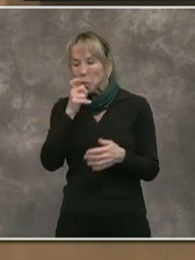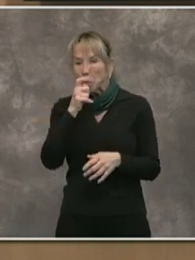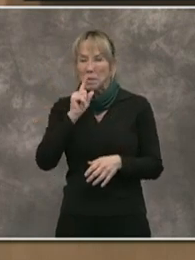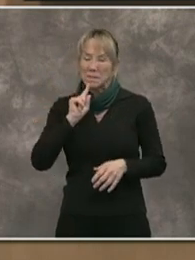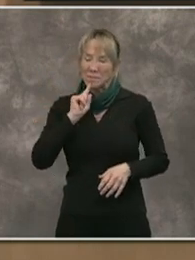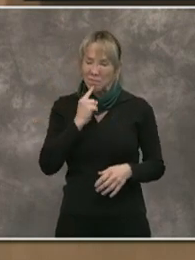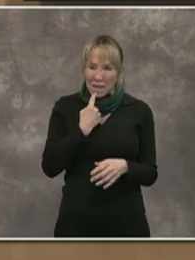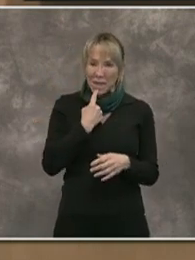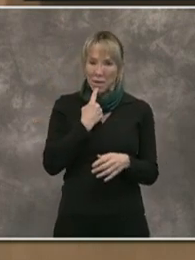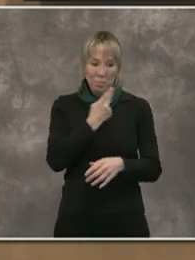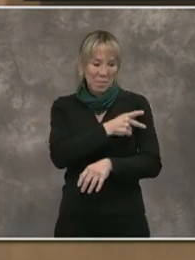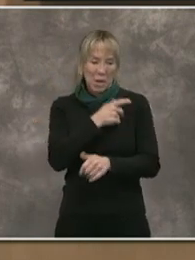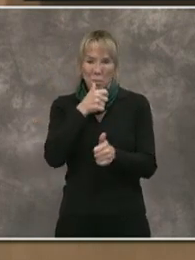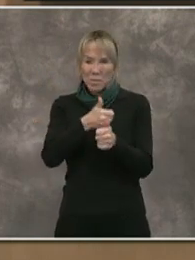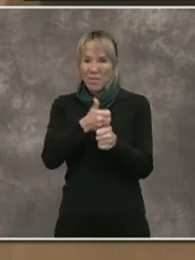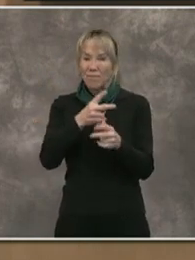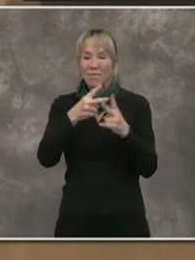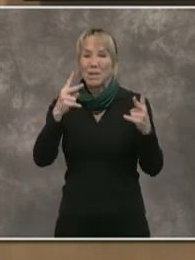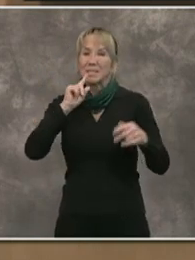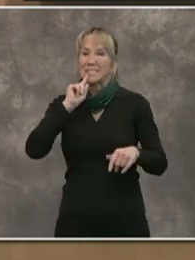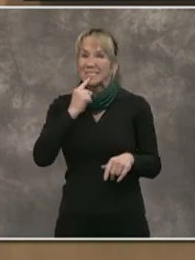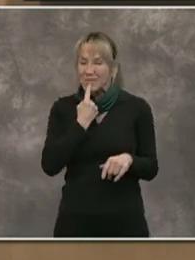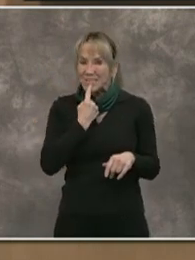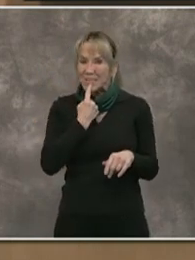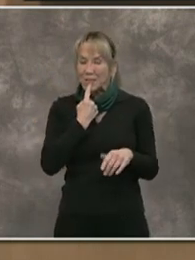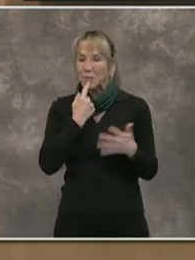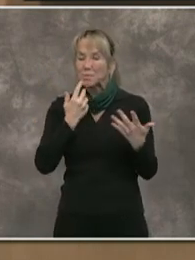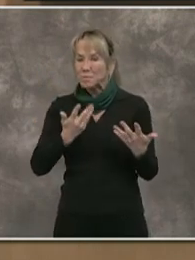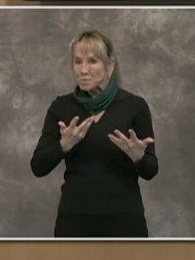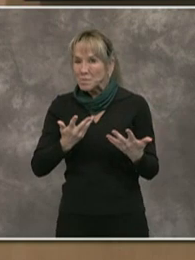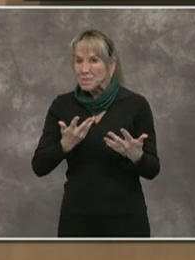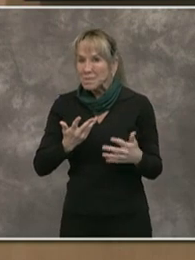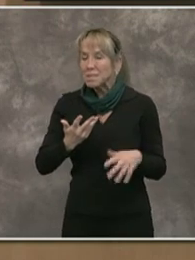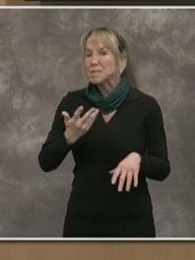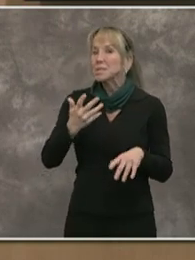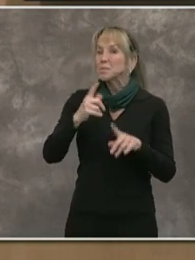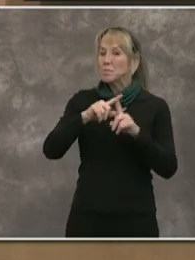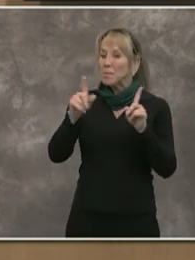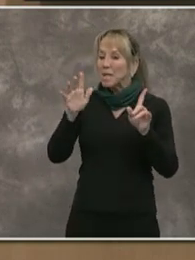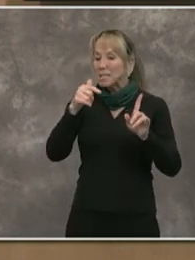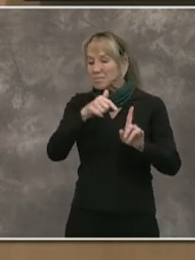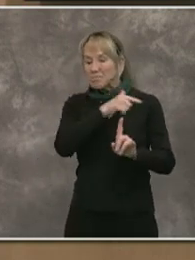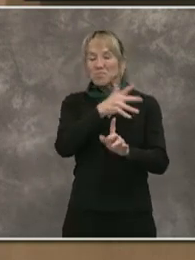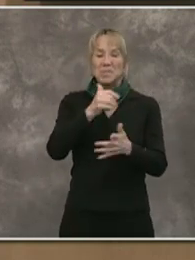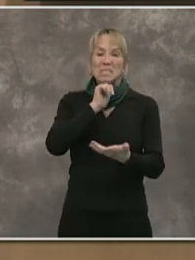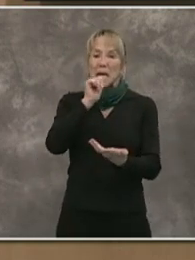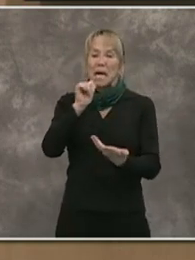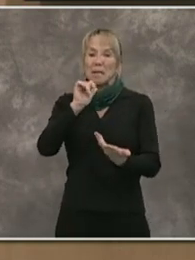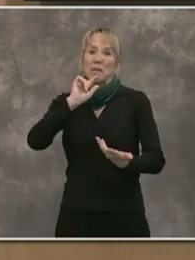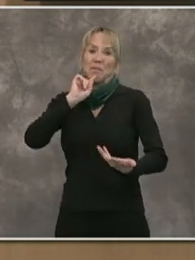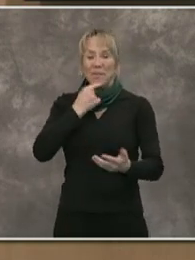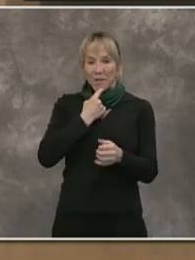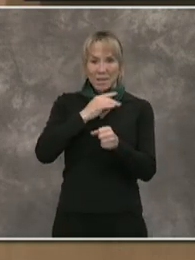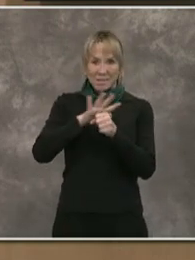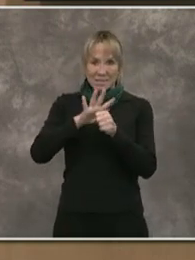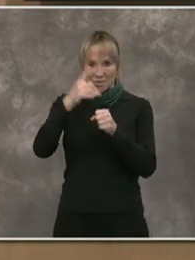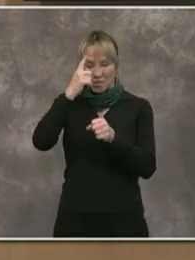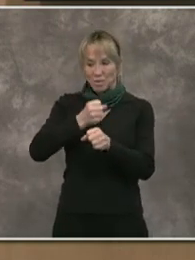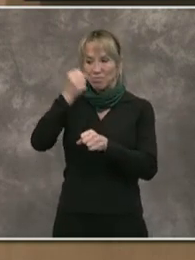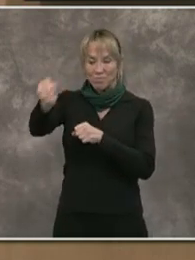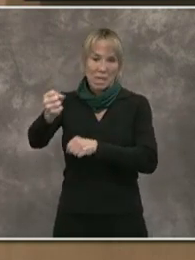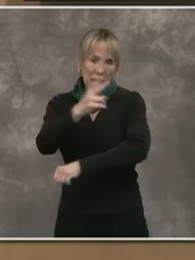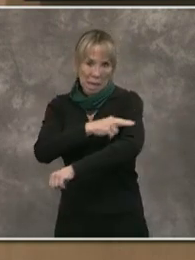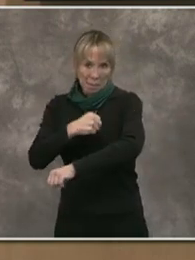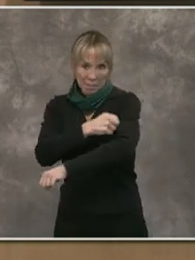symptoms, pretty much those severe enough to be hospitalized, or those in various at-risk groups, have qualified for